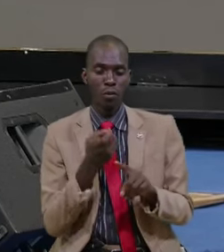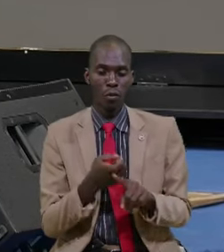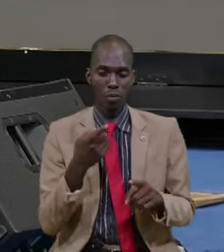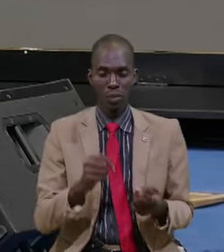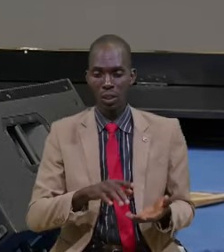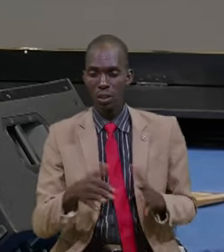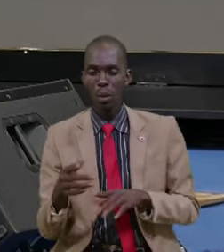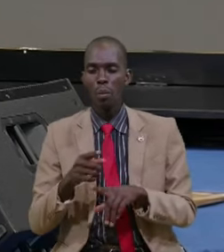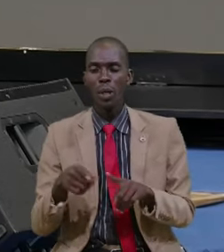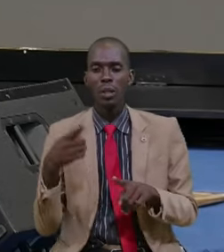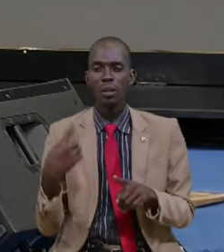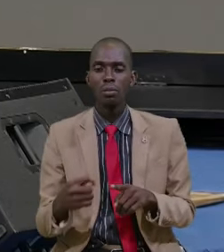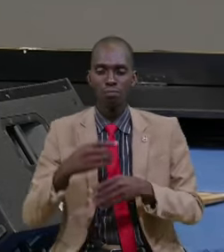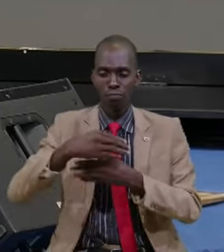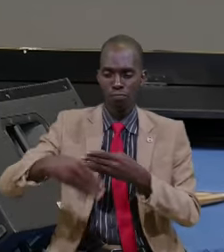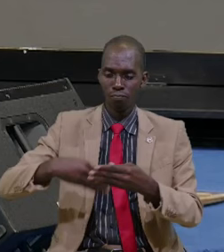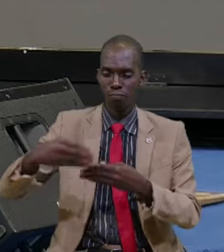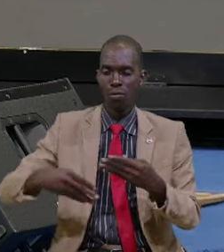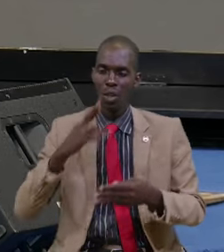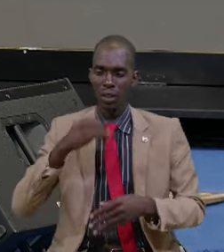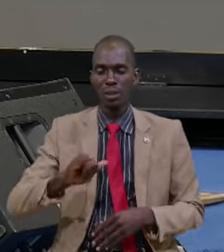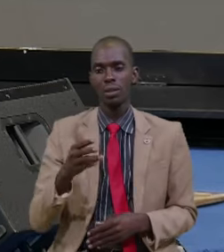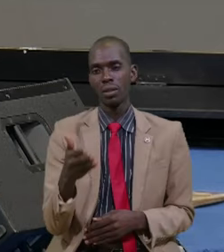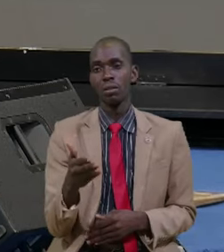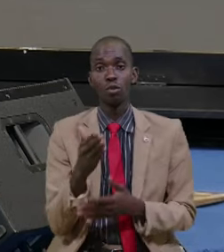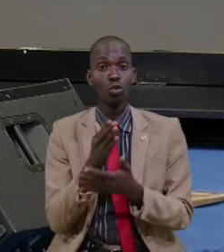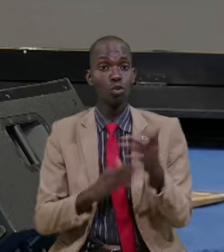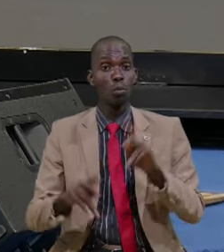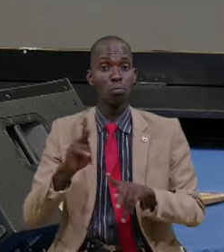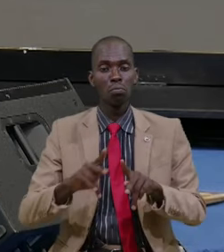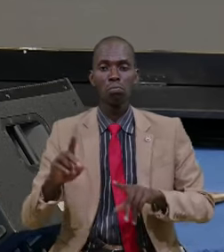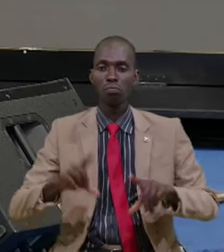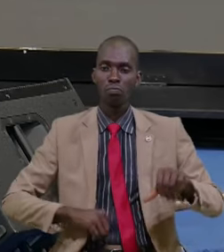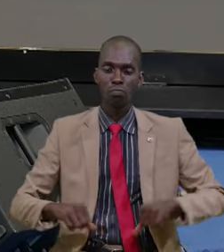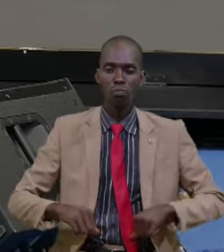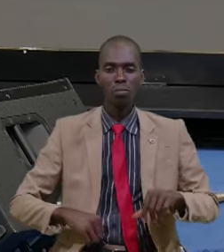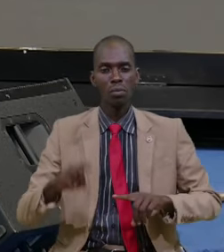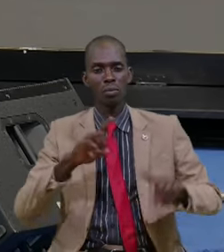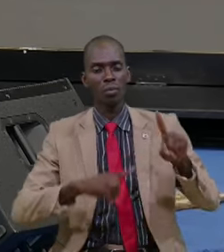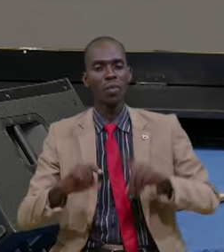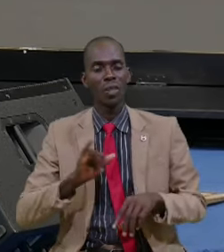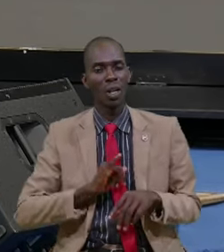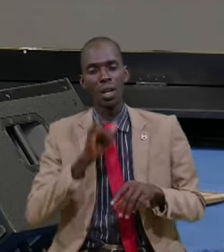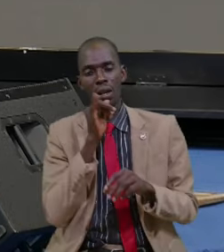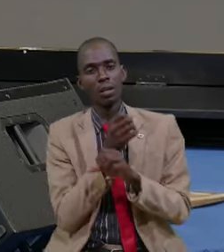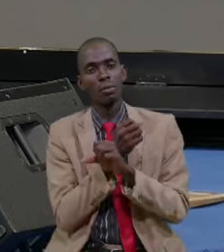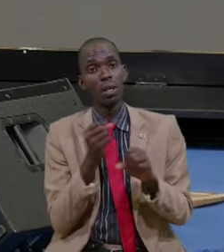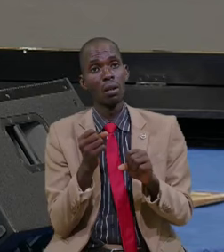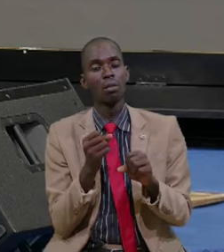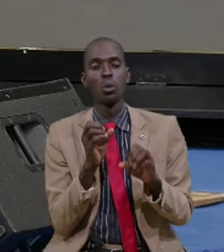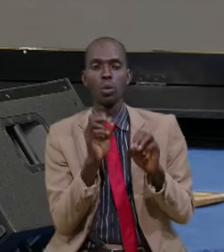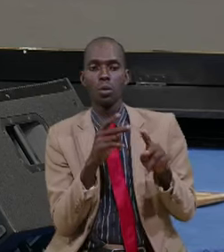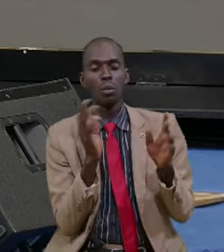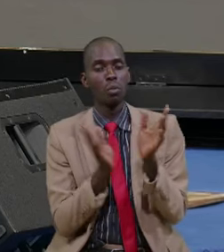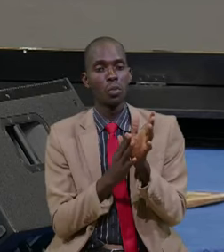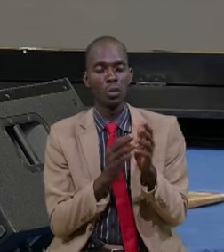are people that say, I'm saved, praise the Lord, you'll pass from death unto life.